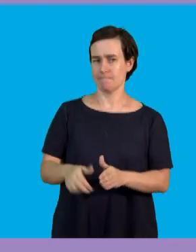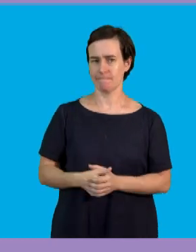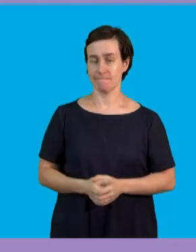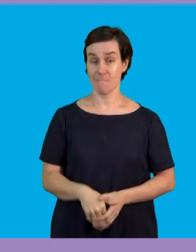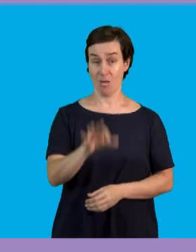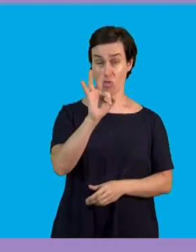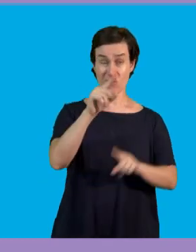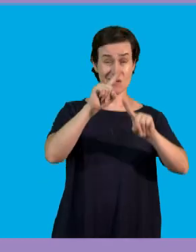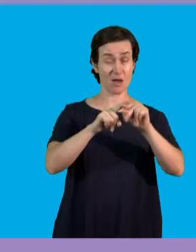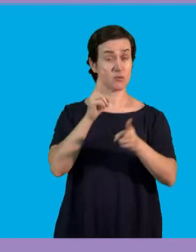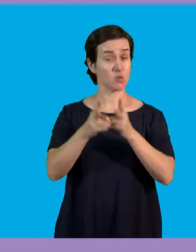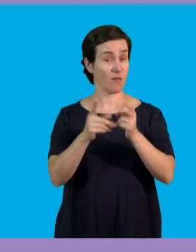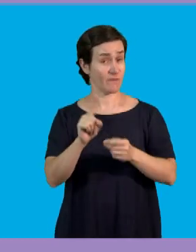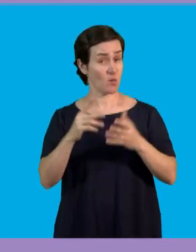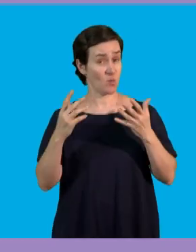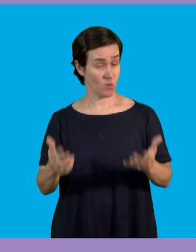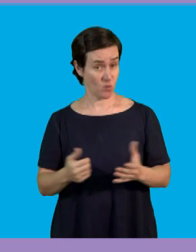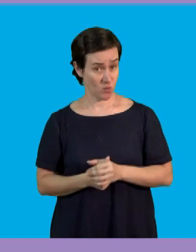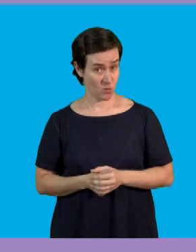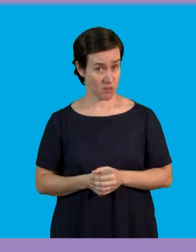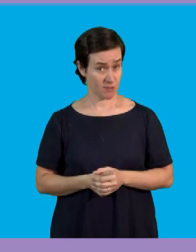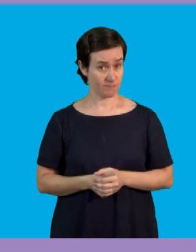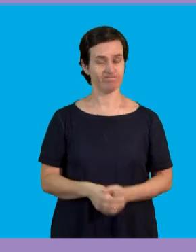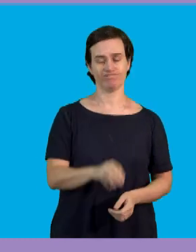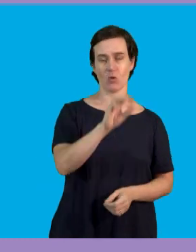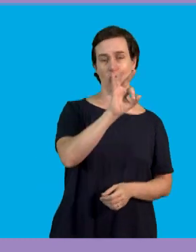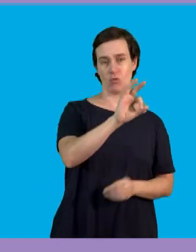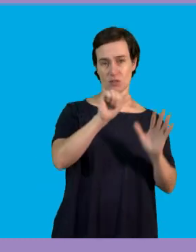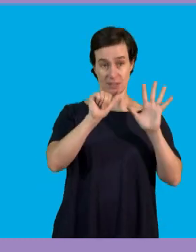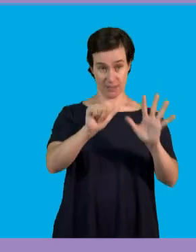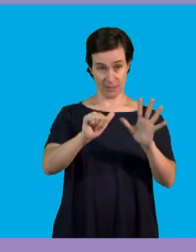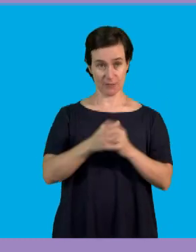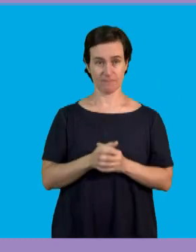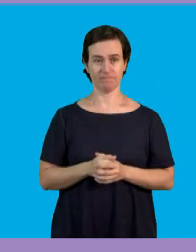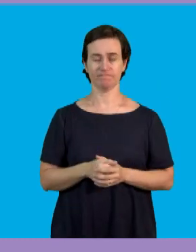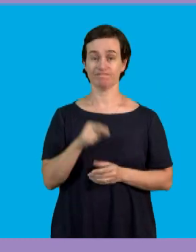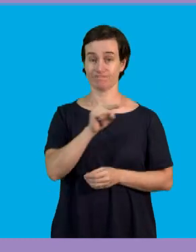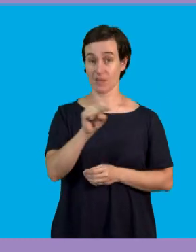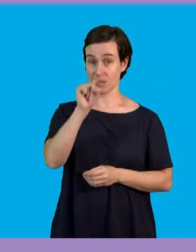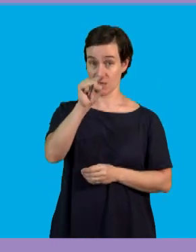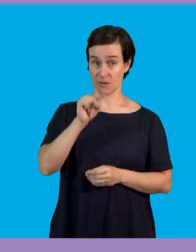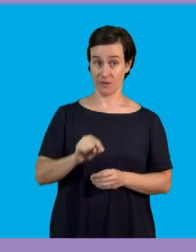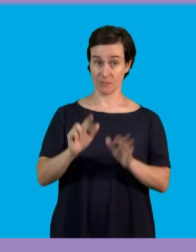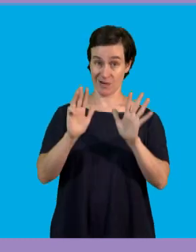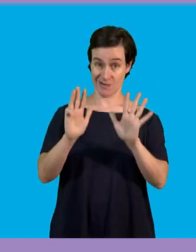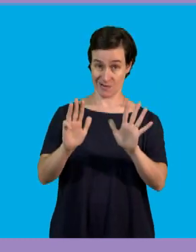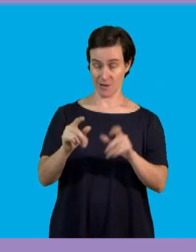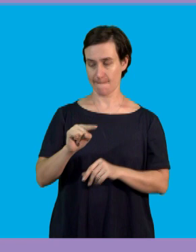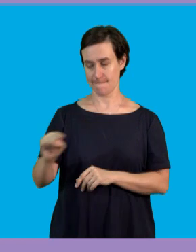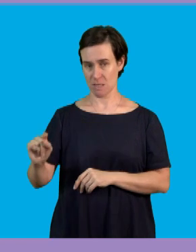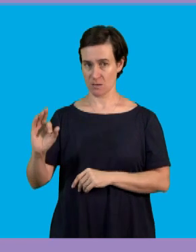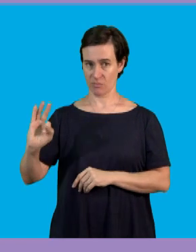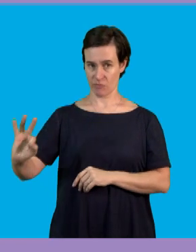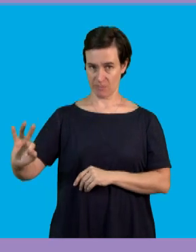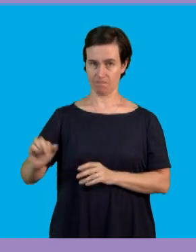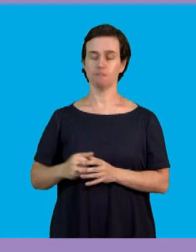12. What is 3 multiplied by 12? That is 36. We are going to divide that by 9, and we are going